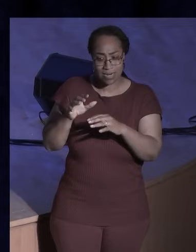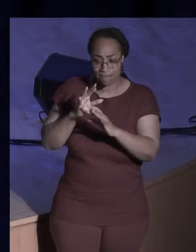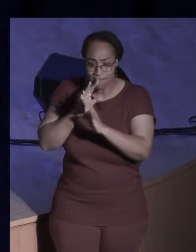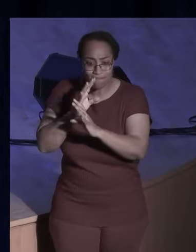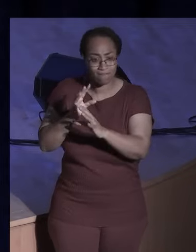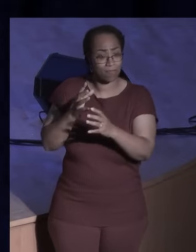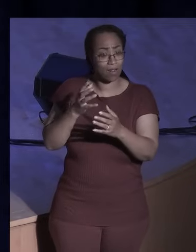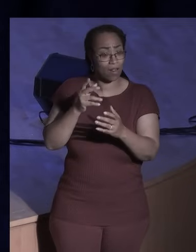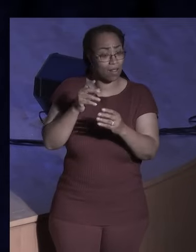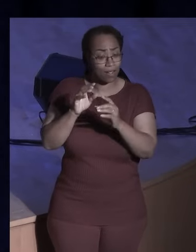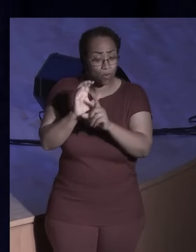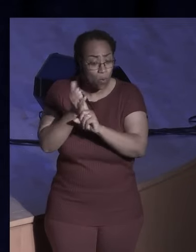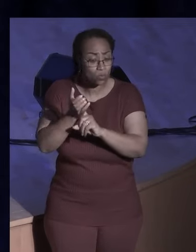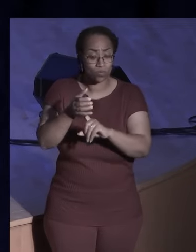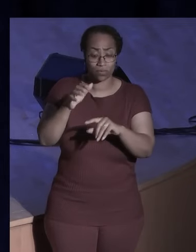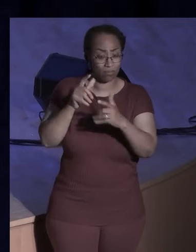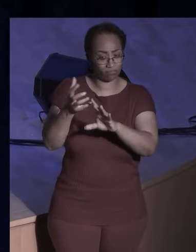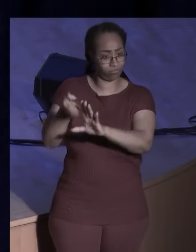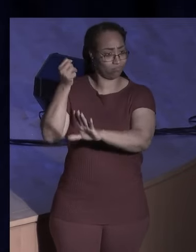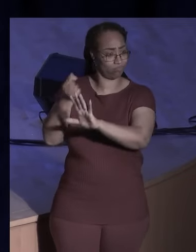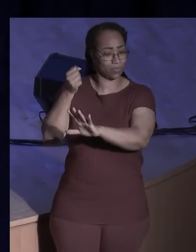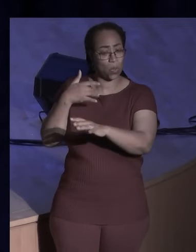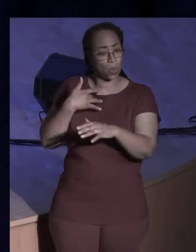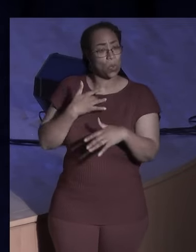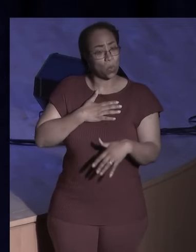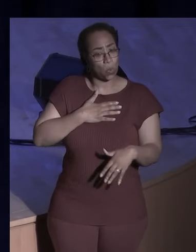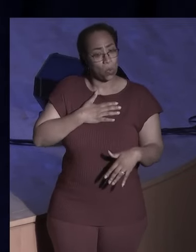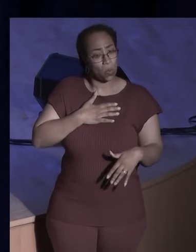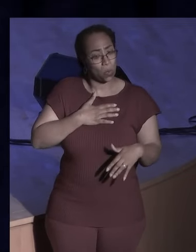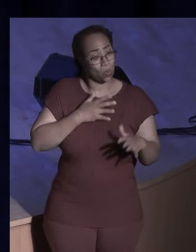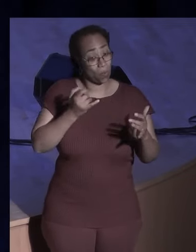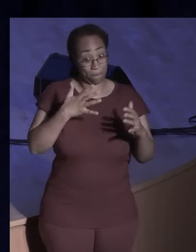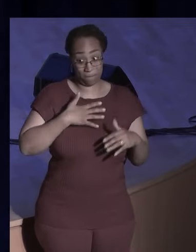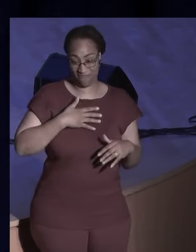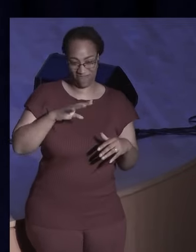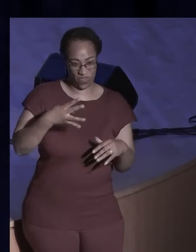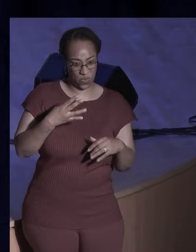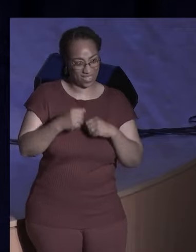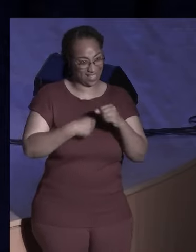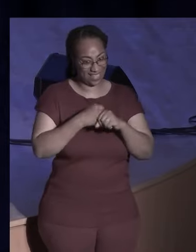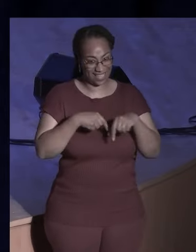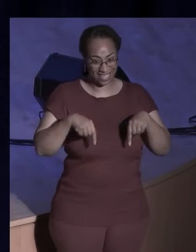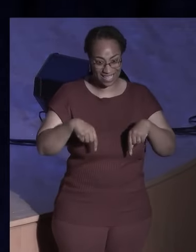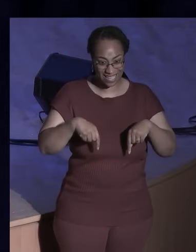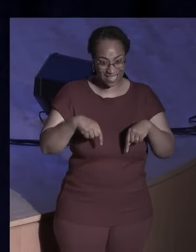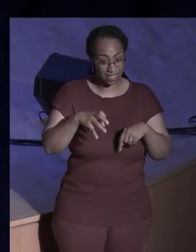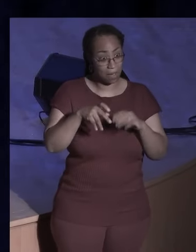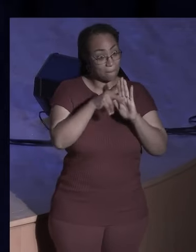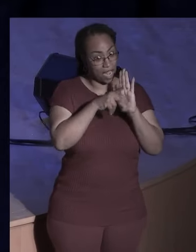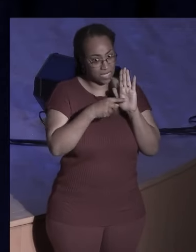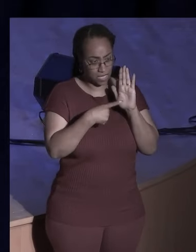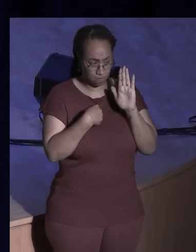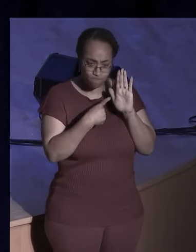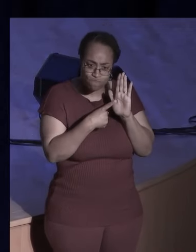our fourth year, the Federal Indian Boarding School Initiative has grown. We began with an investigative report that our Indian Affairs